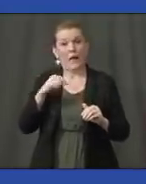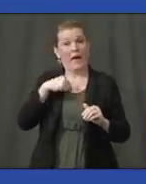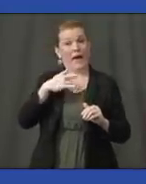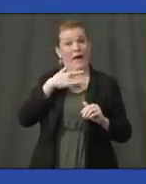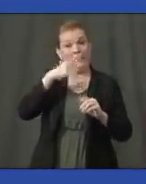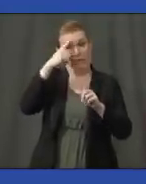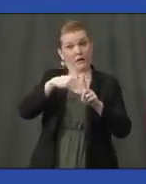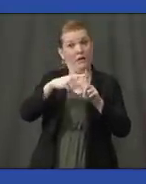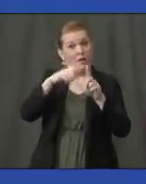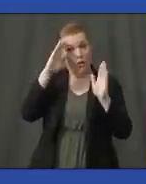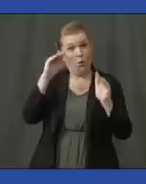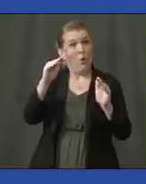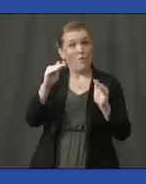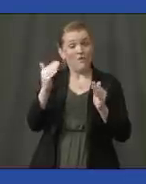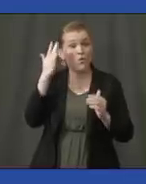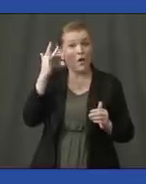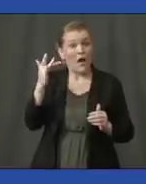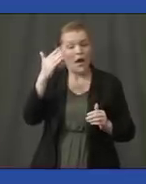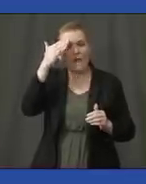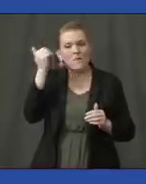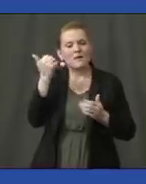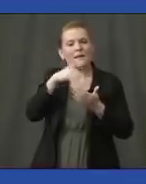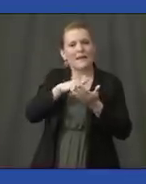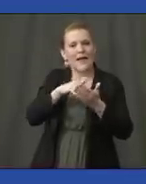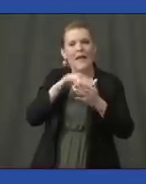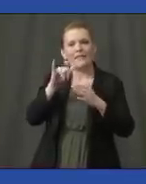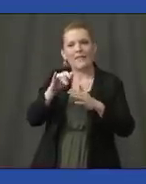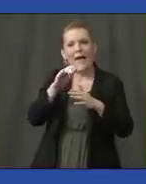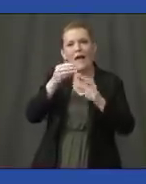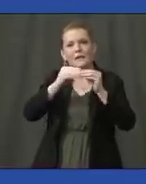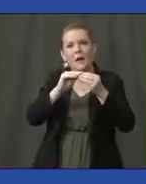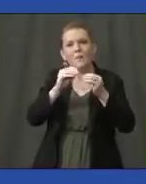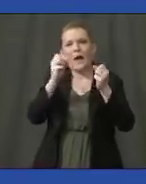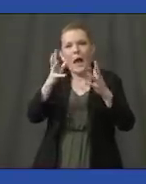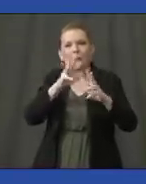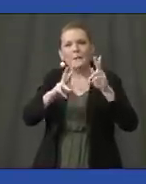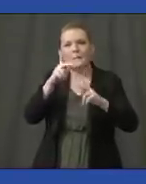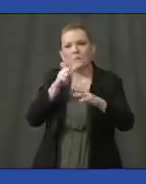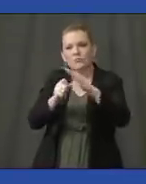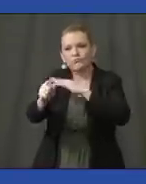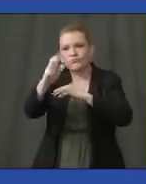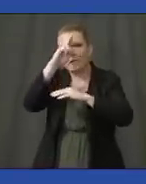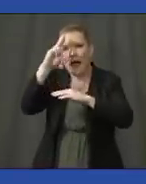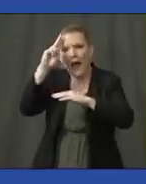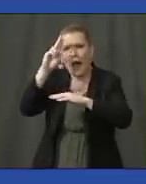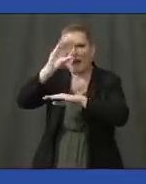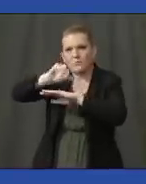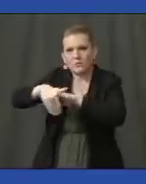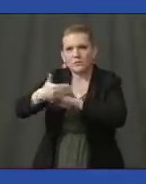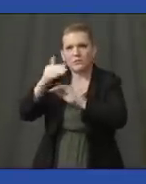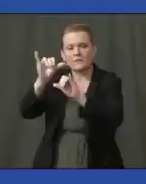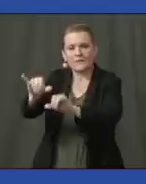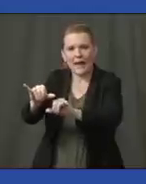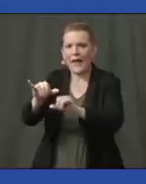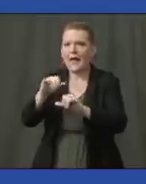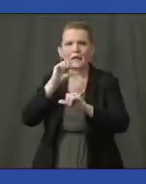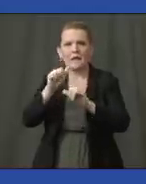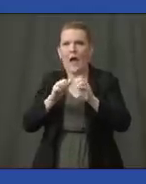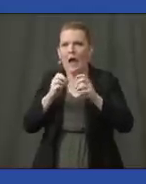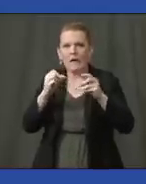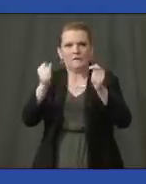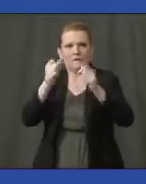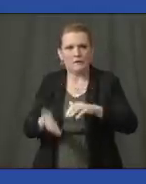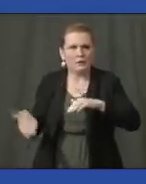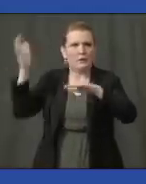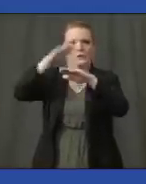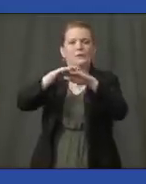numbers, again, is the hospitalization is not going up exponentially, which means our hospitals have a better chance to keep this